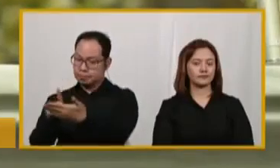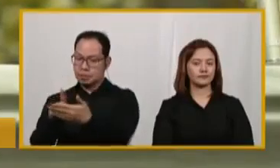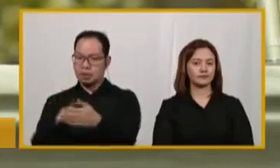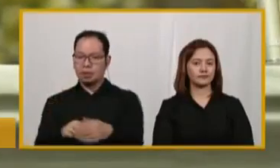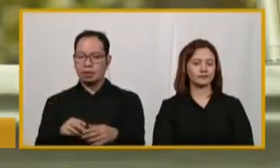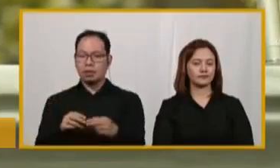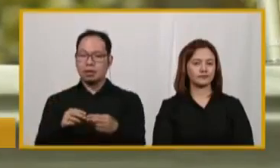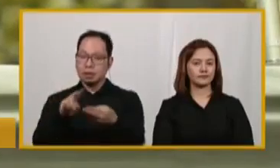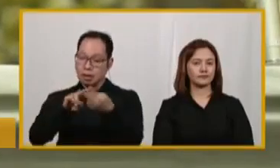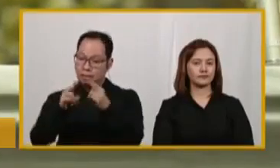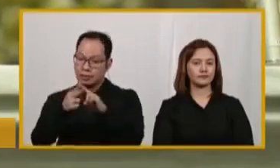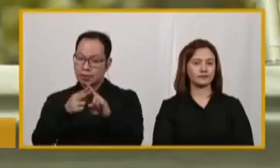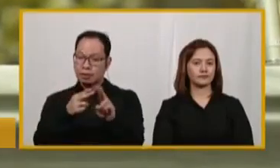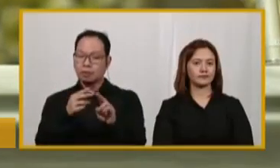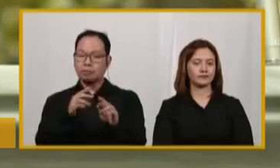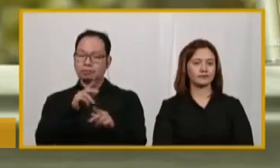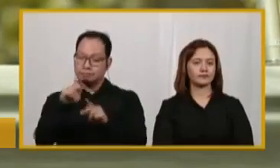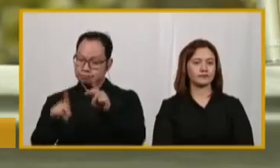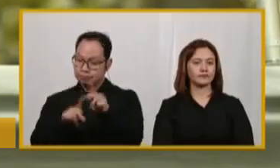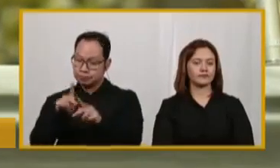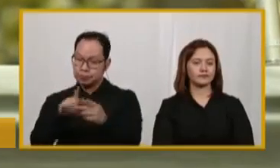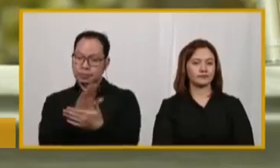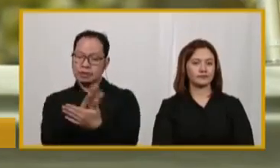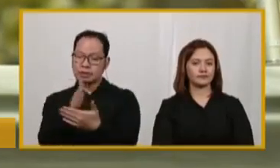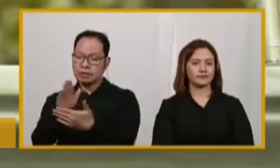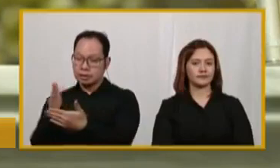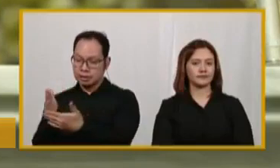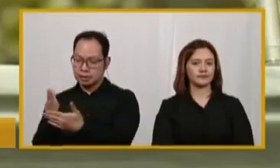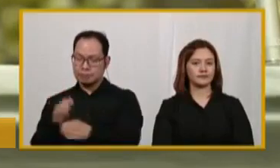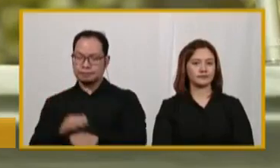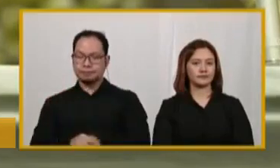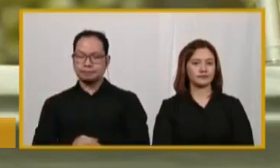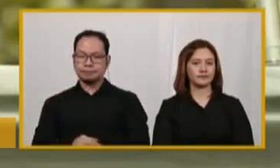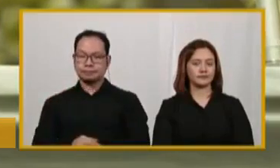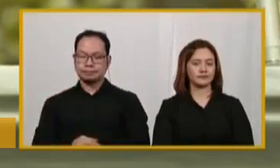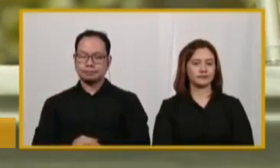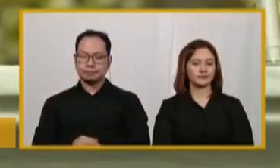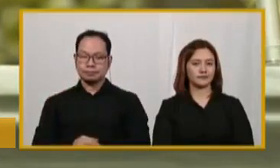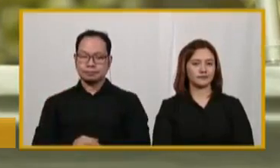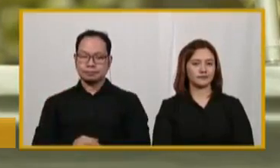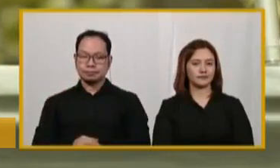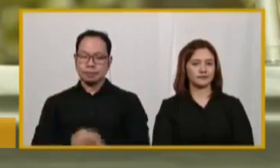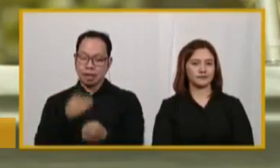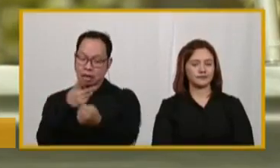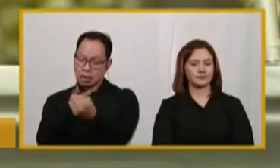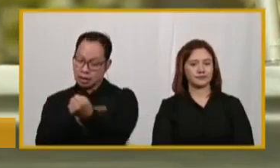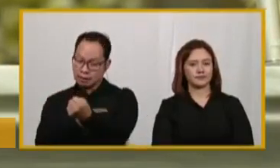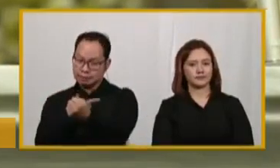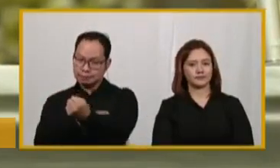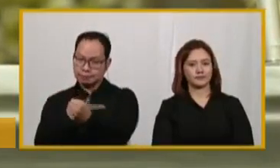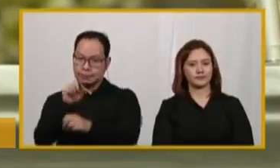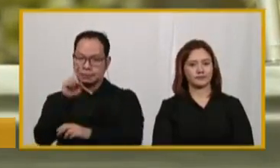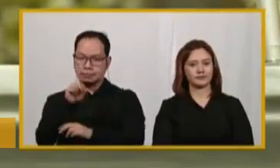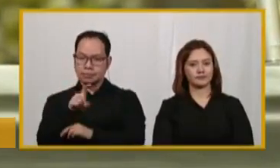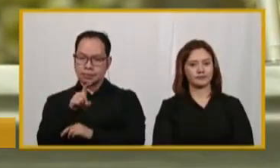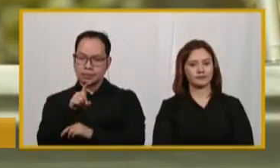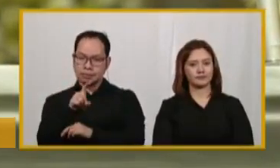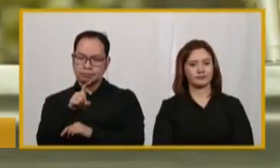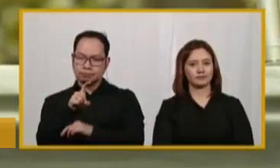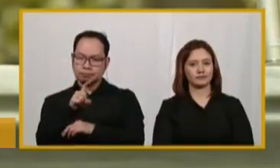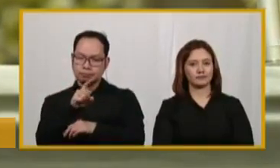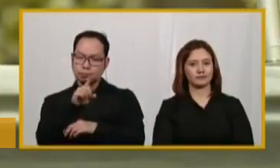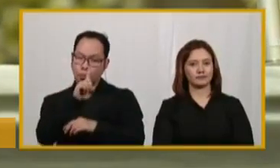number of persons who partake of it. The lamb must be a year